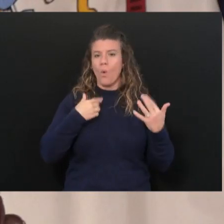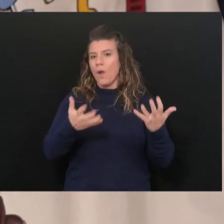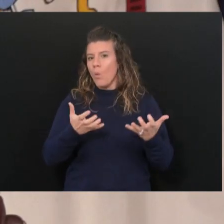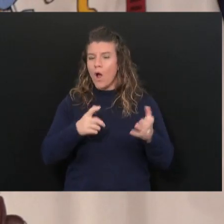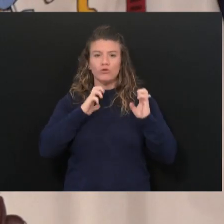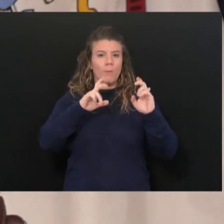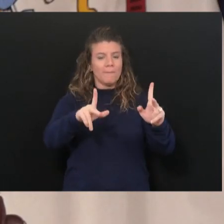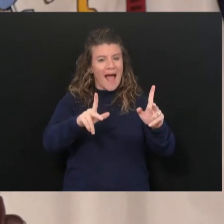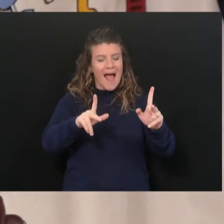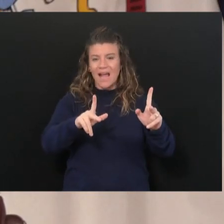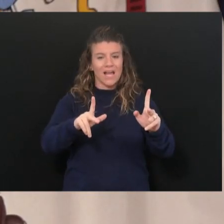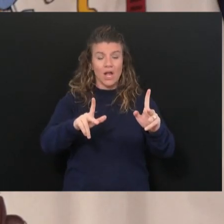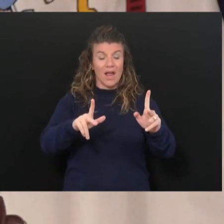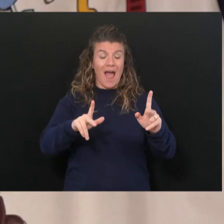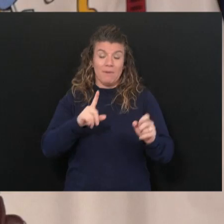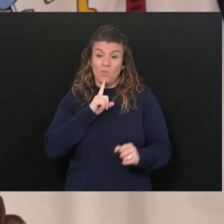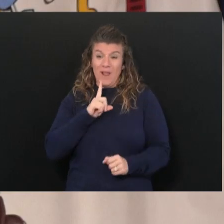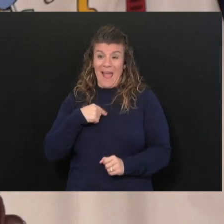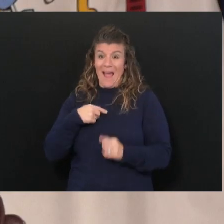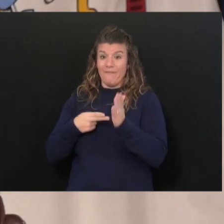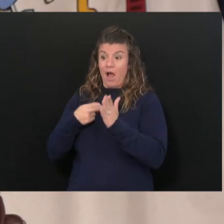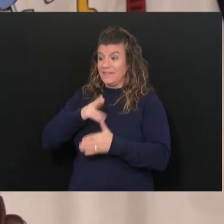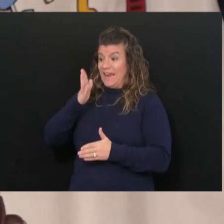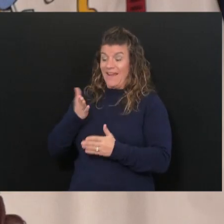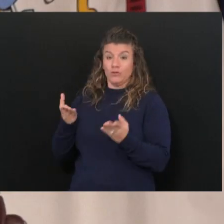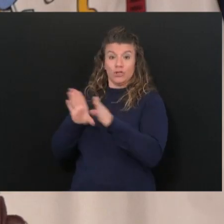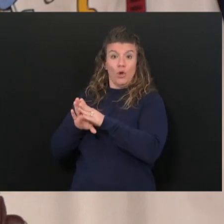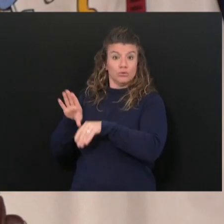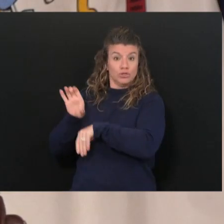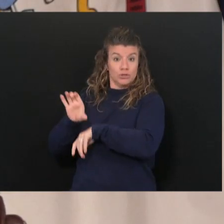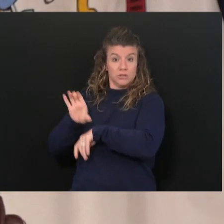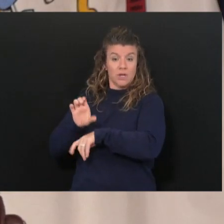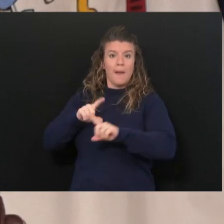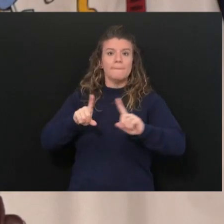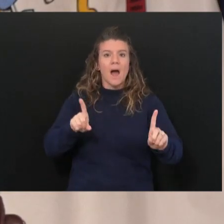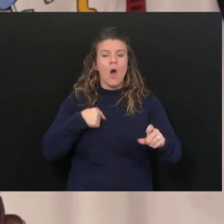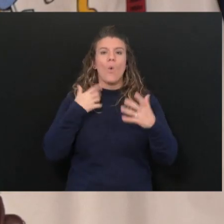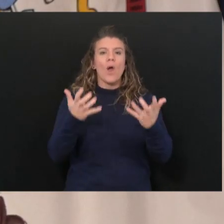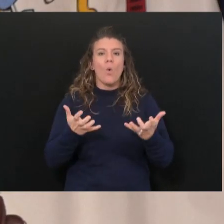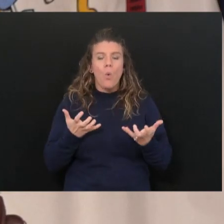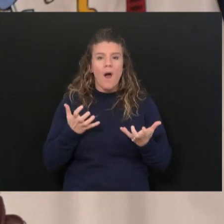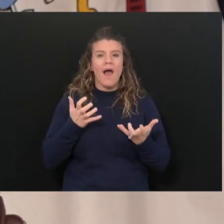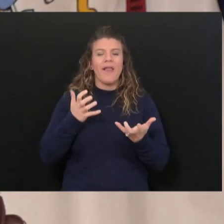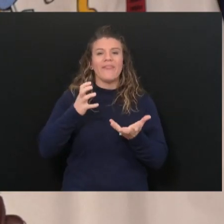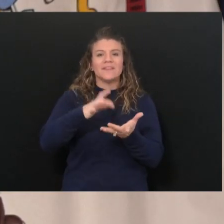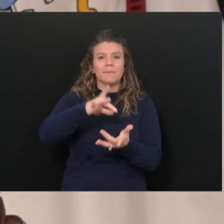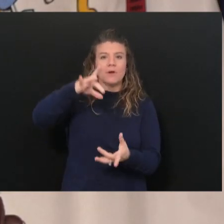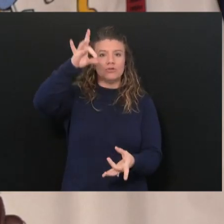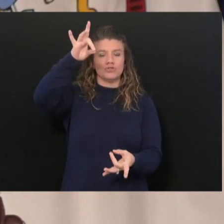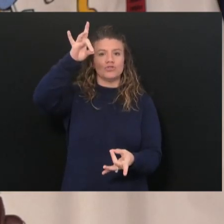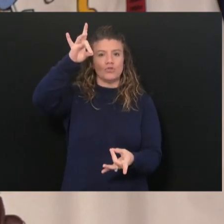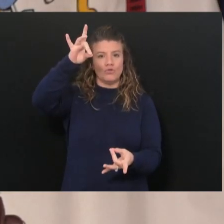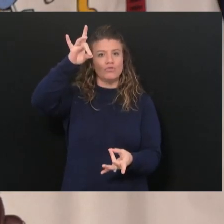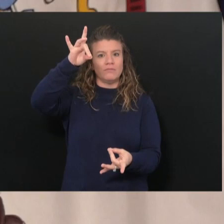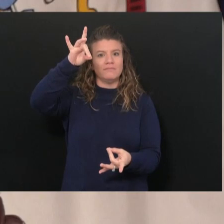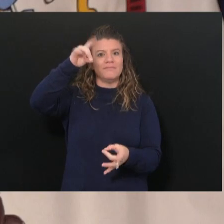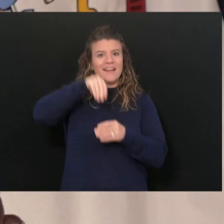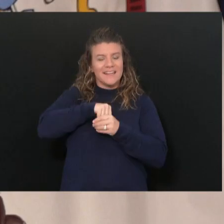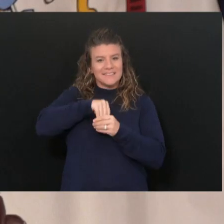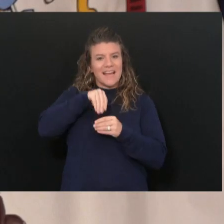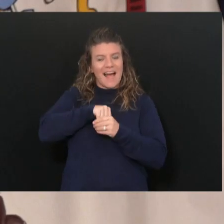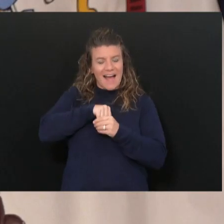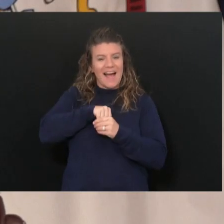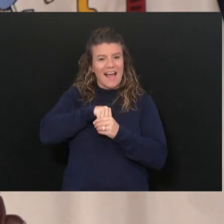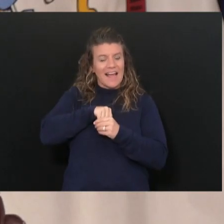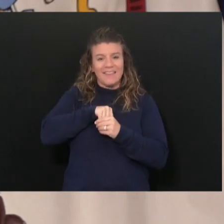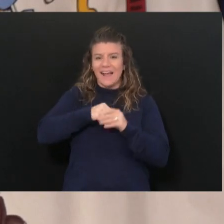We've never shut our churches down. We want that spiritual being that is the number